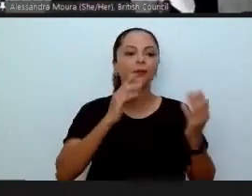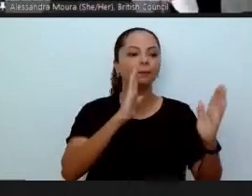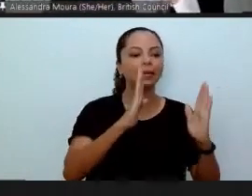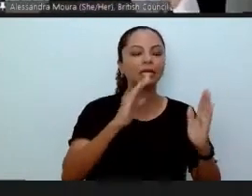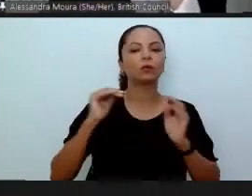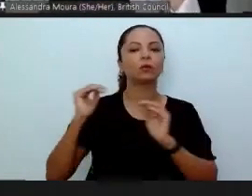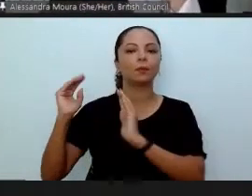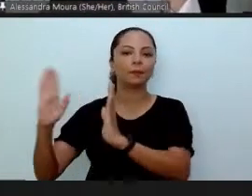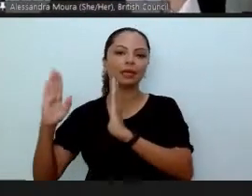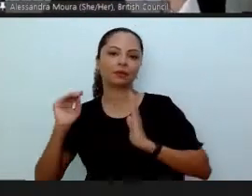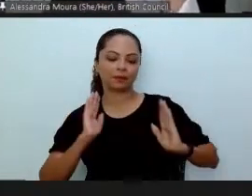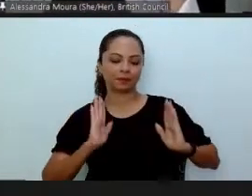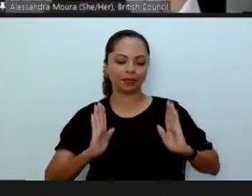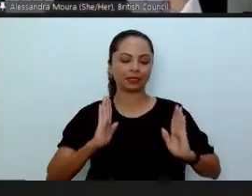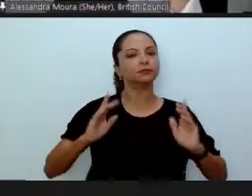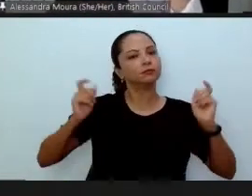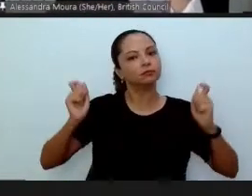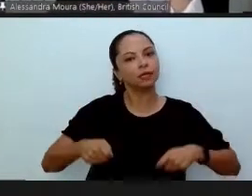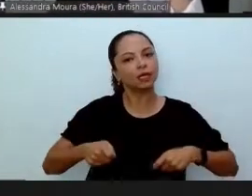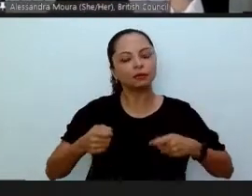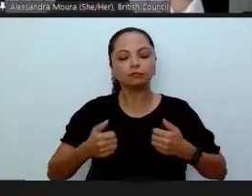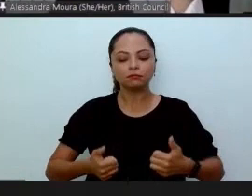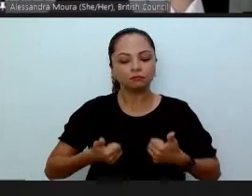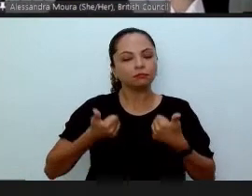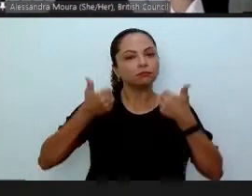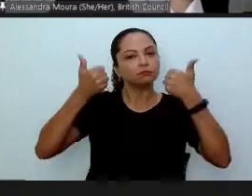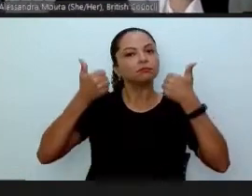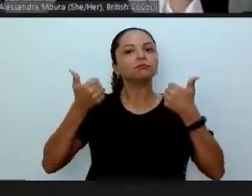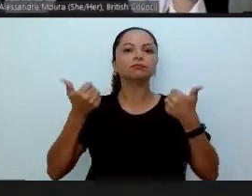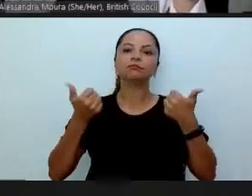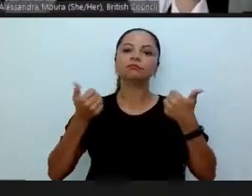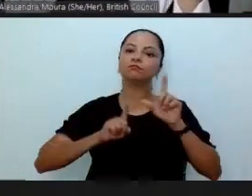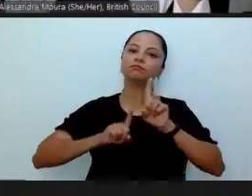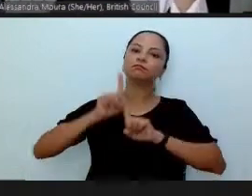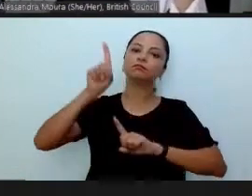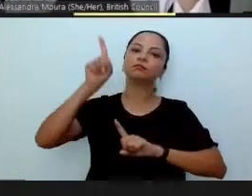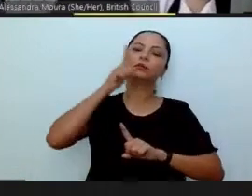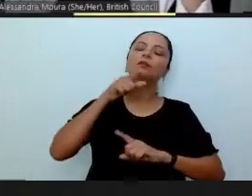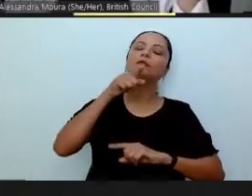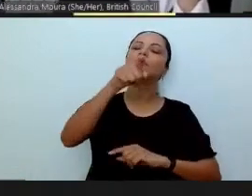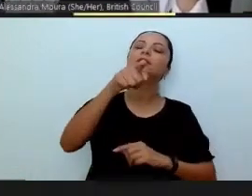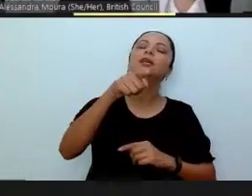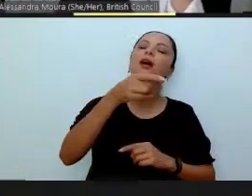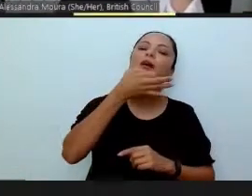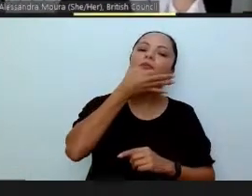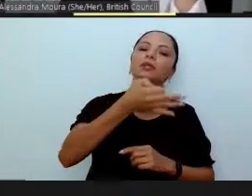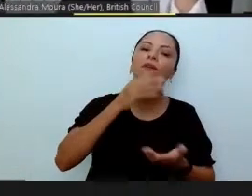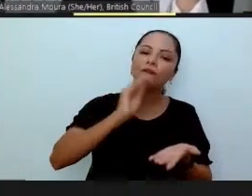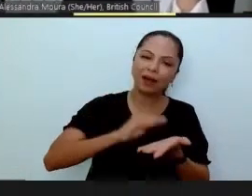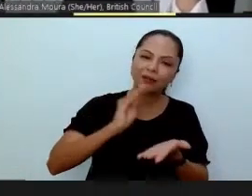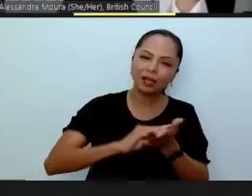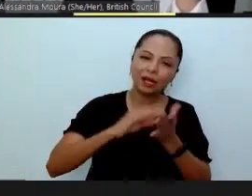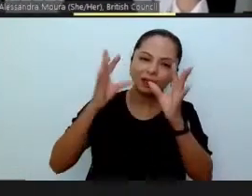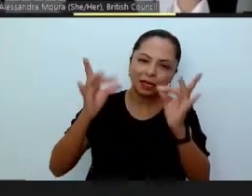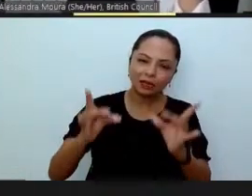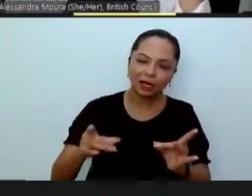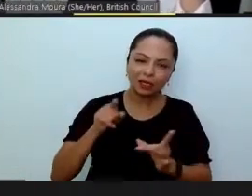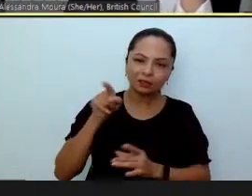this plan, Alessandra? Do you like it? Is it lacking detail? Is there other things the teacher could